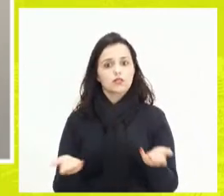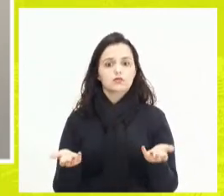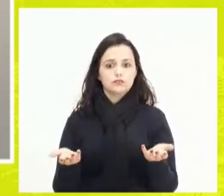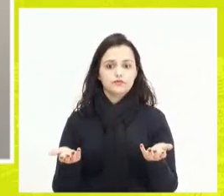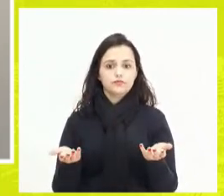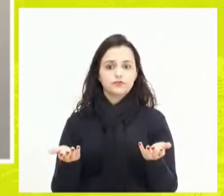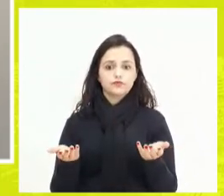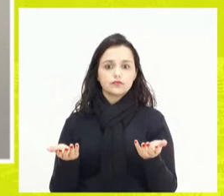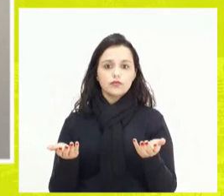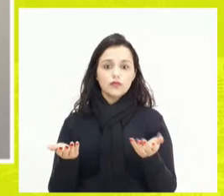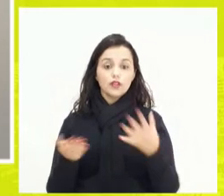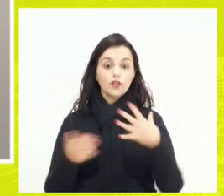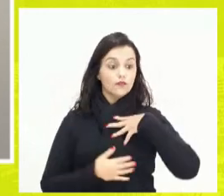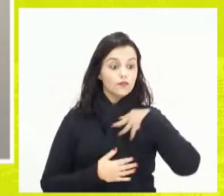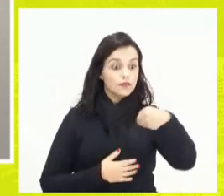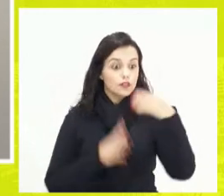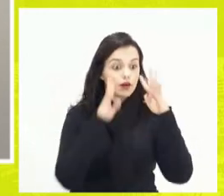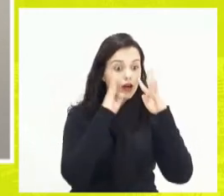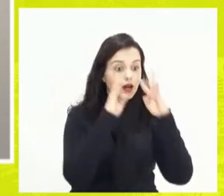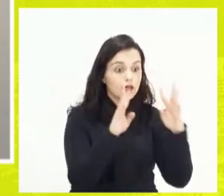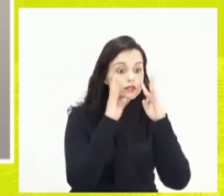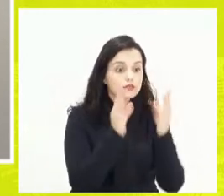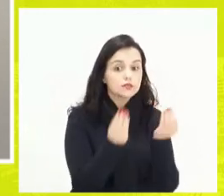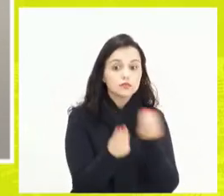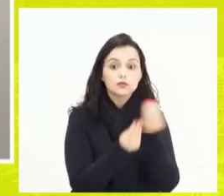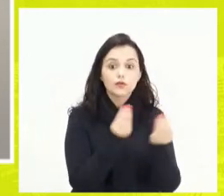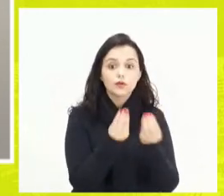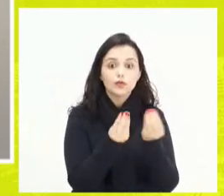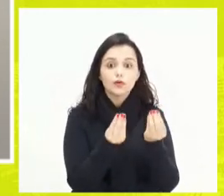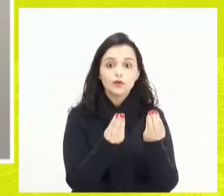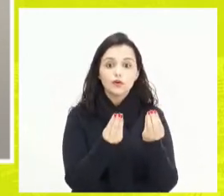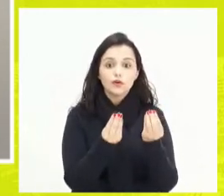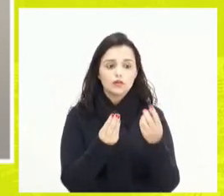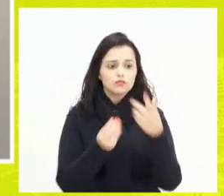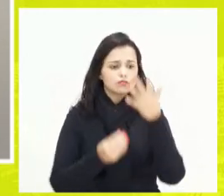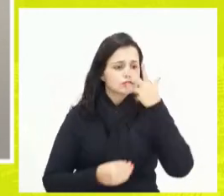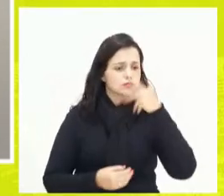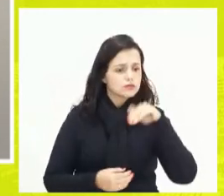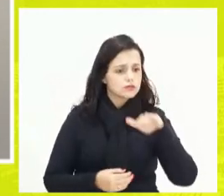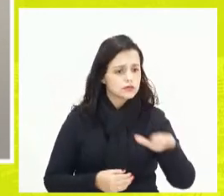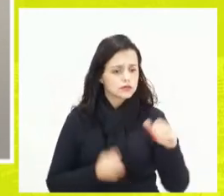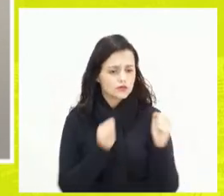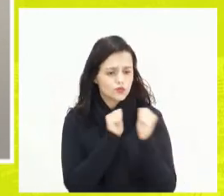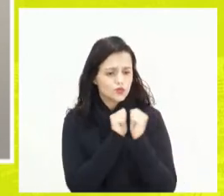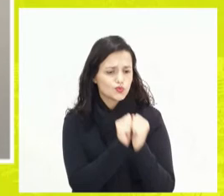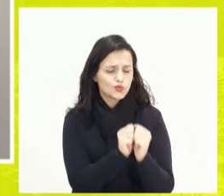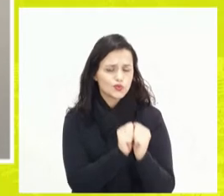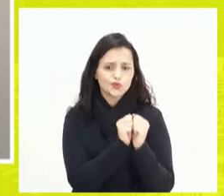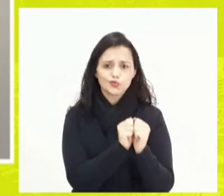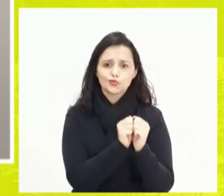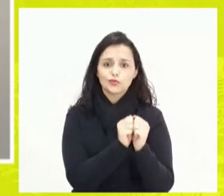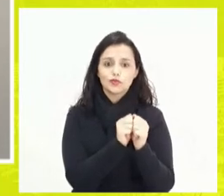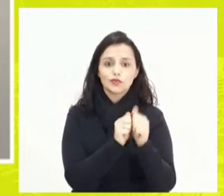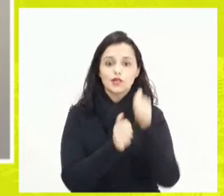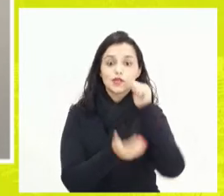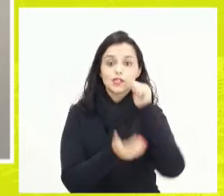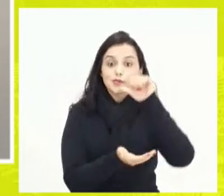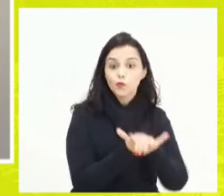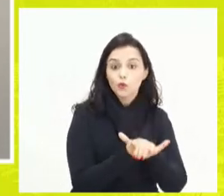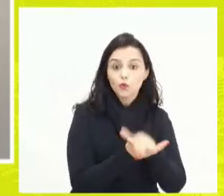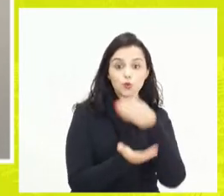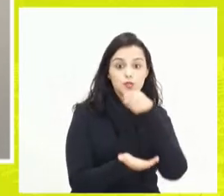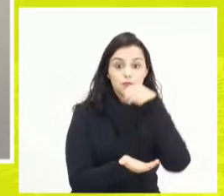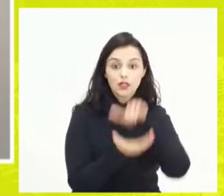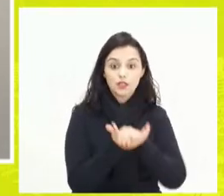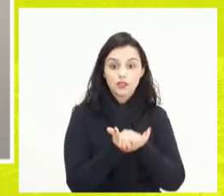people with difficulty on how to pay attention to your children or your wife your husband let's say you're having